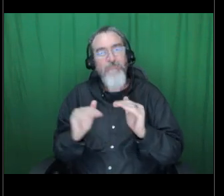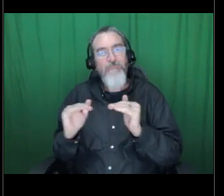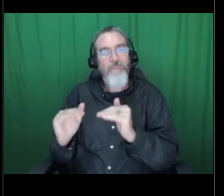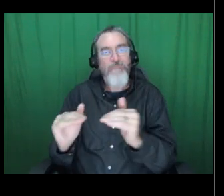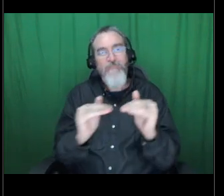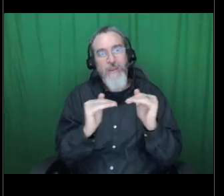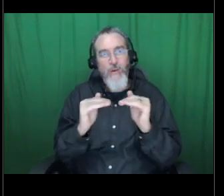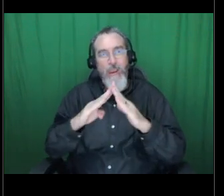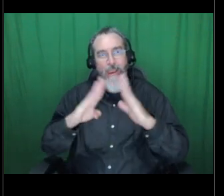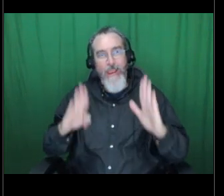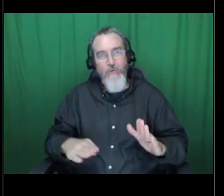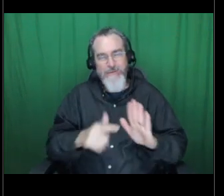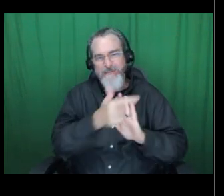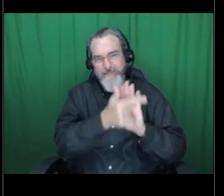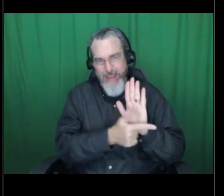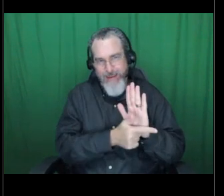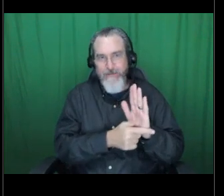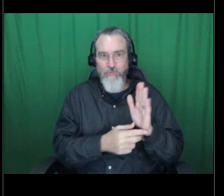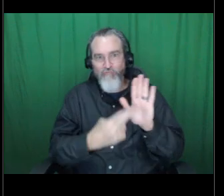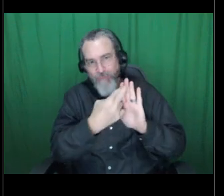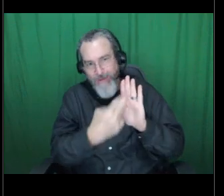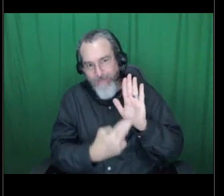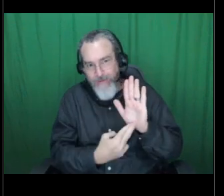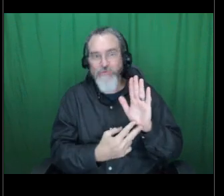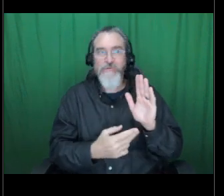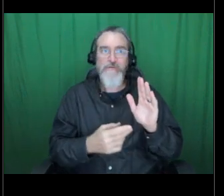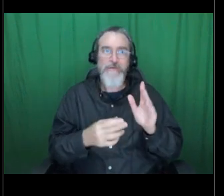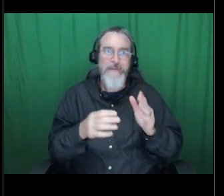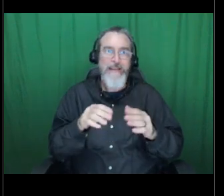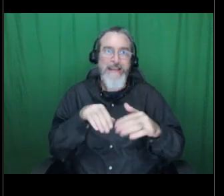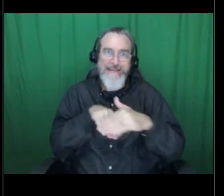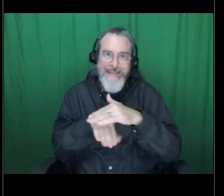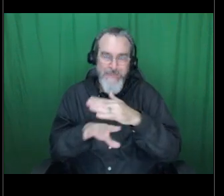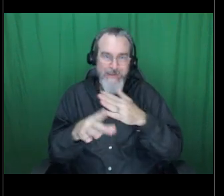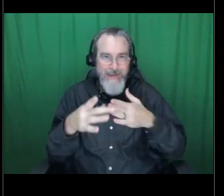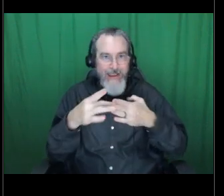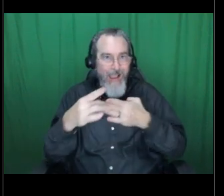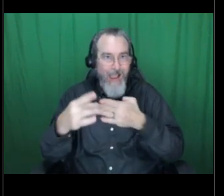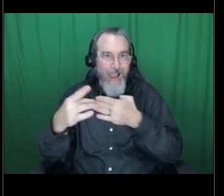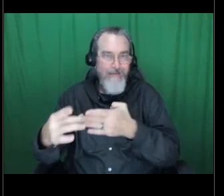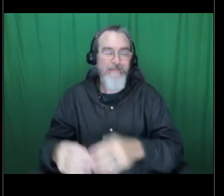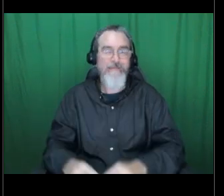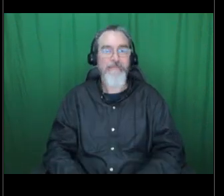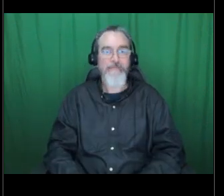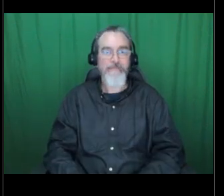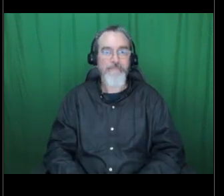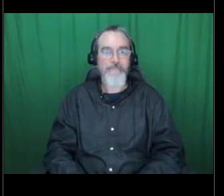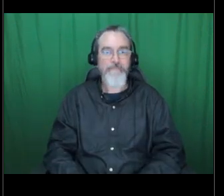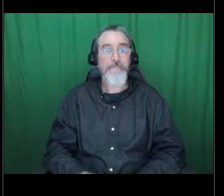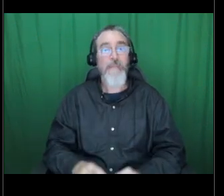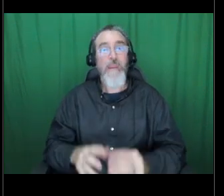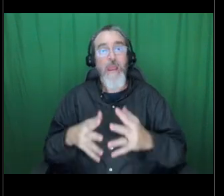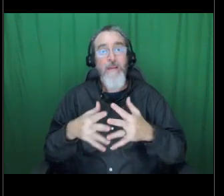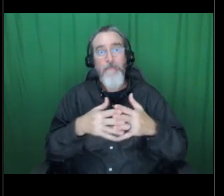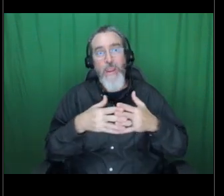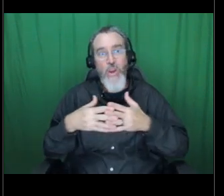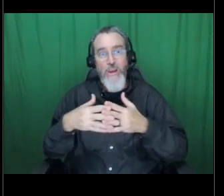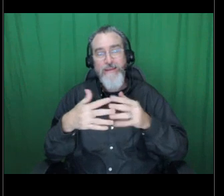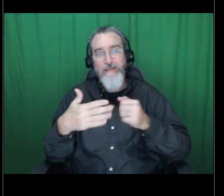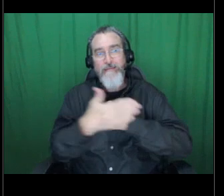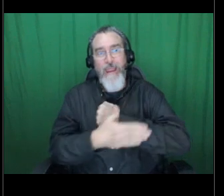regulations, the Fair Housing Accessibility Guidelines, the American